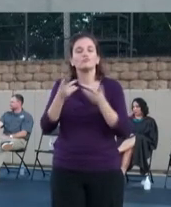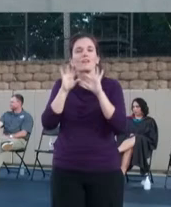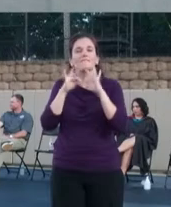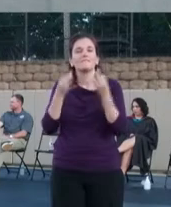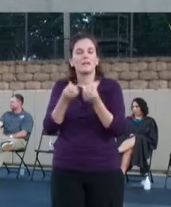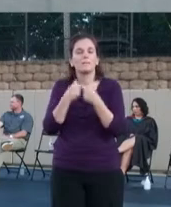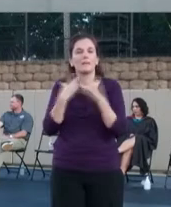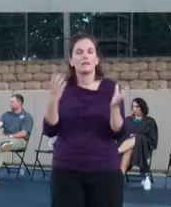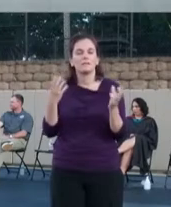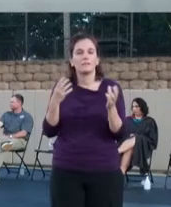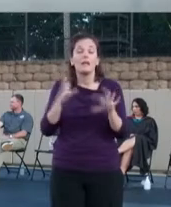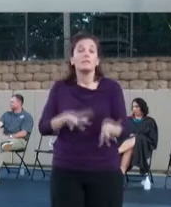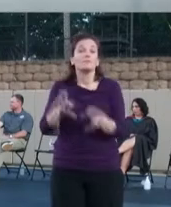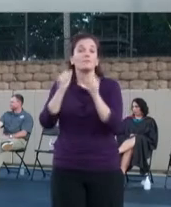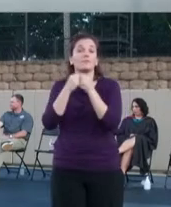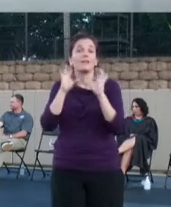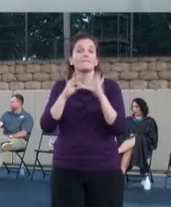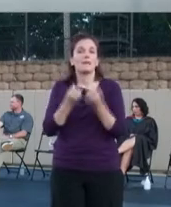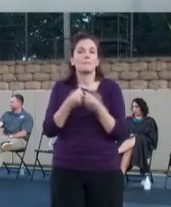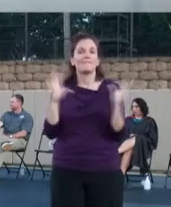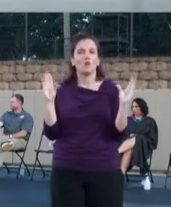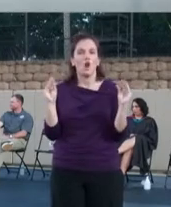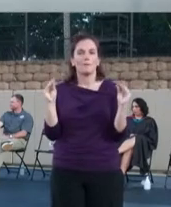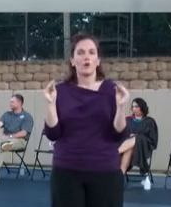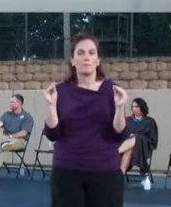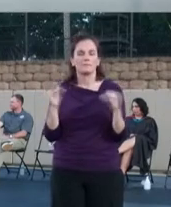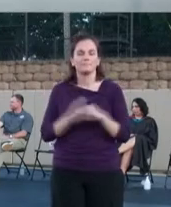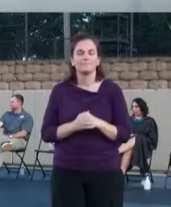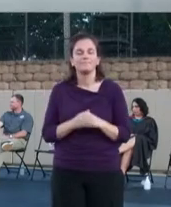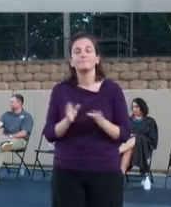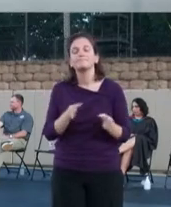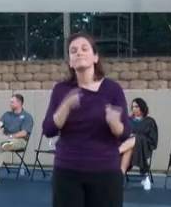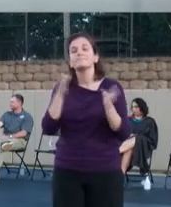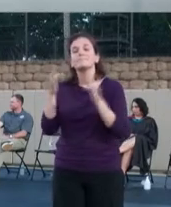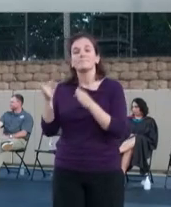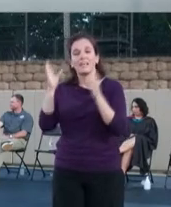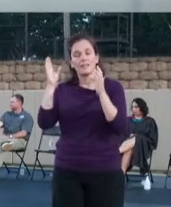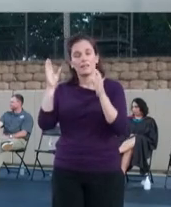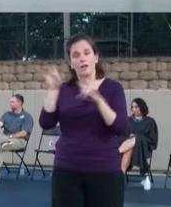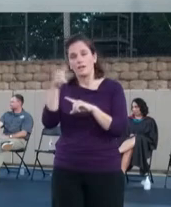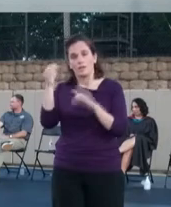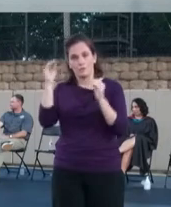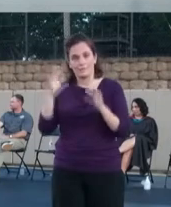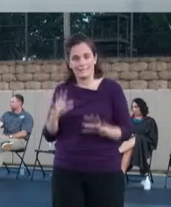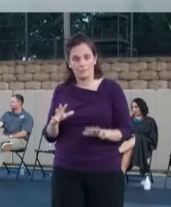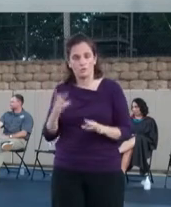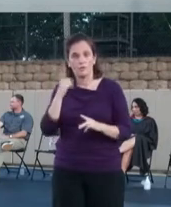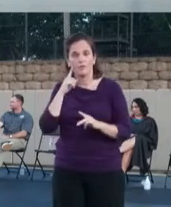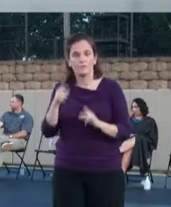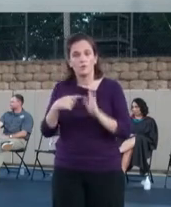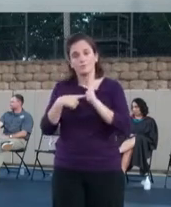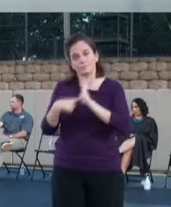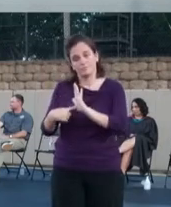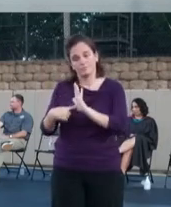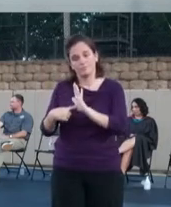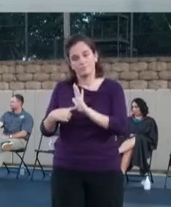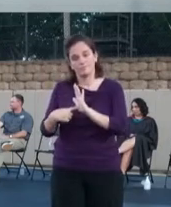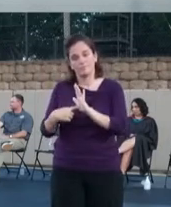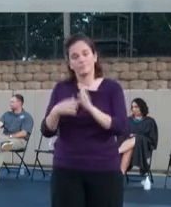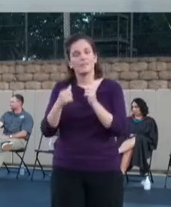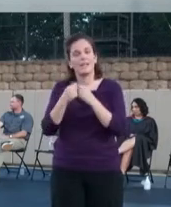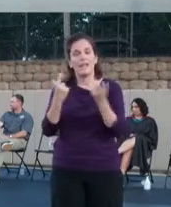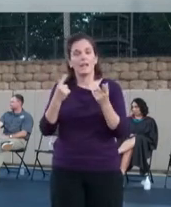crabs. To Miss Oberg, for your compassion and demonstrations of the total displacement of a